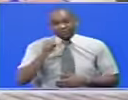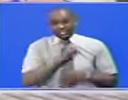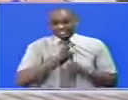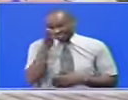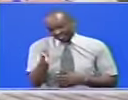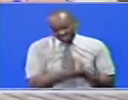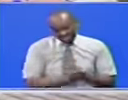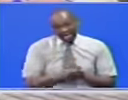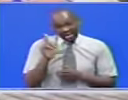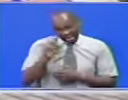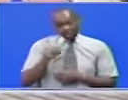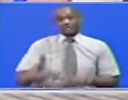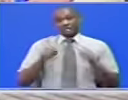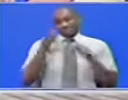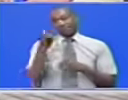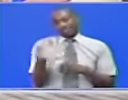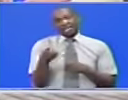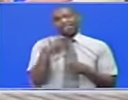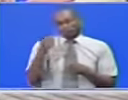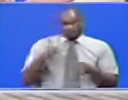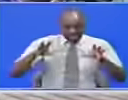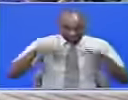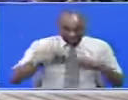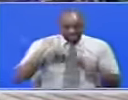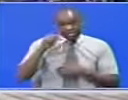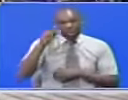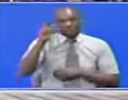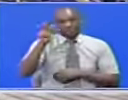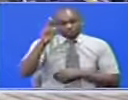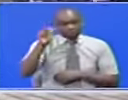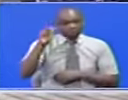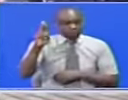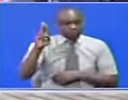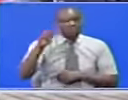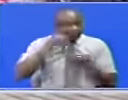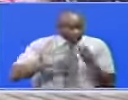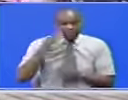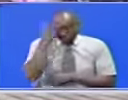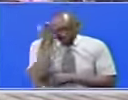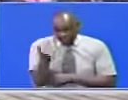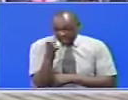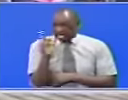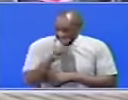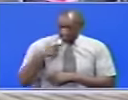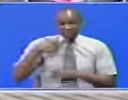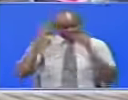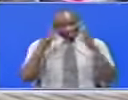KANU chairman, were present to receive Patrick Ntutu. But what we know is that KANU has already